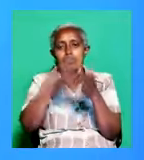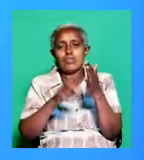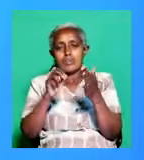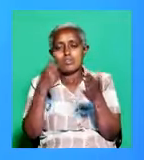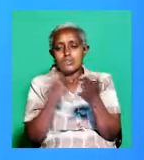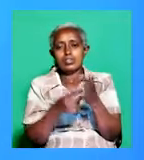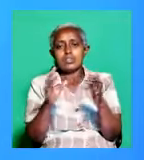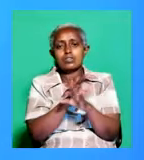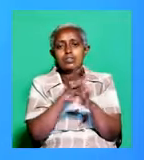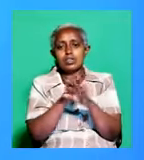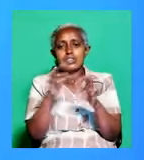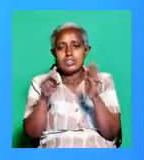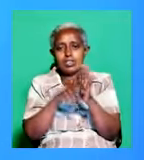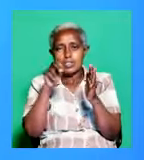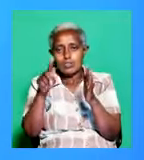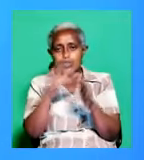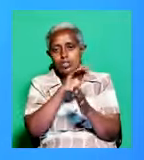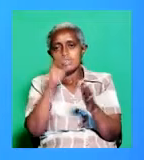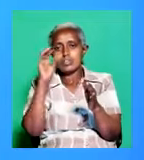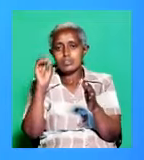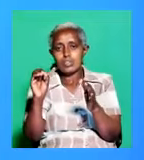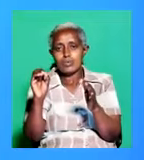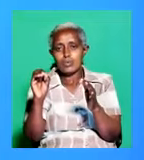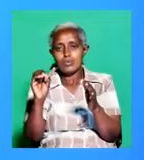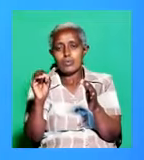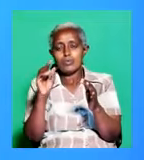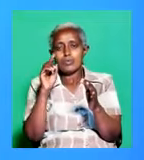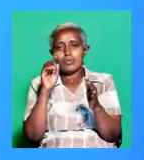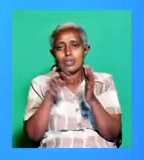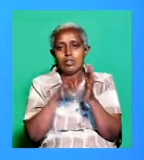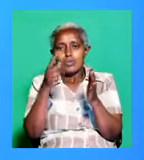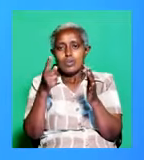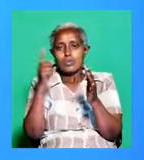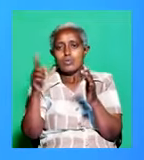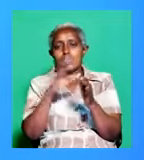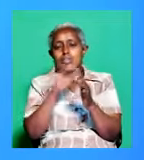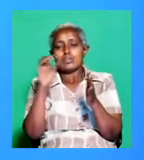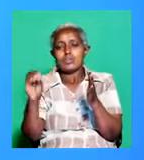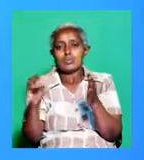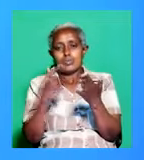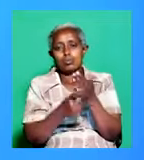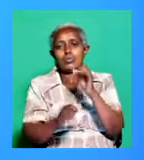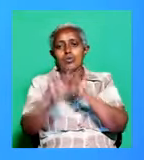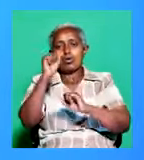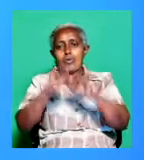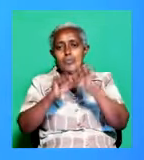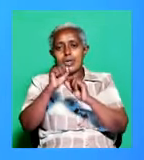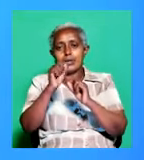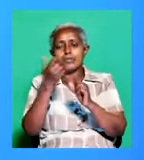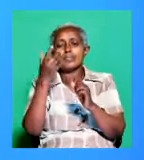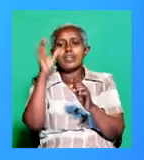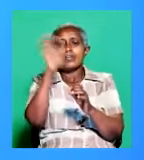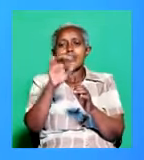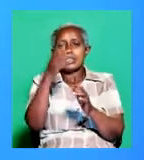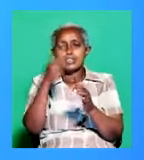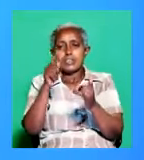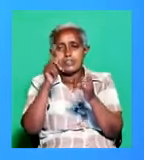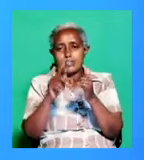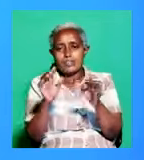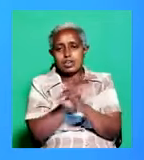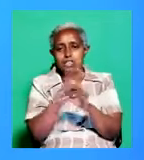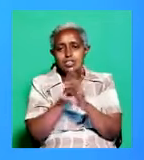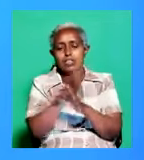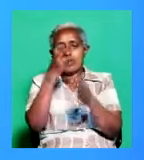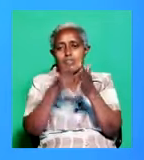at -1, 1 and 0, and then we compare. So, let's find the functional